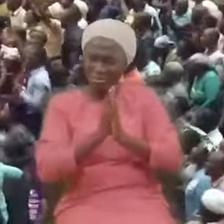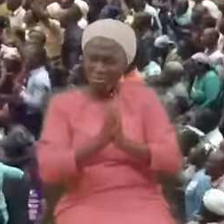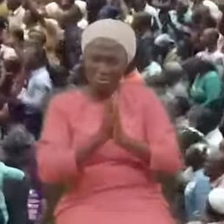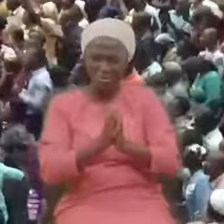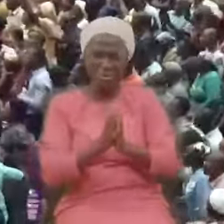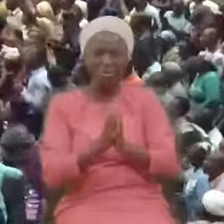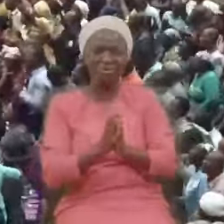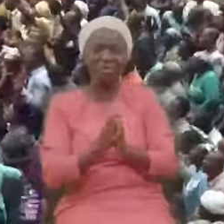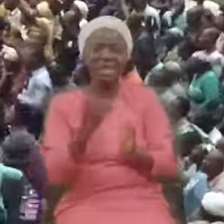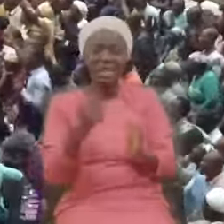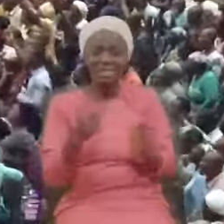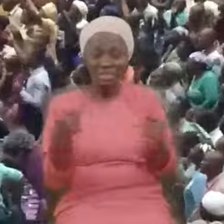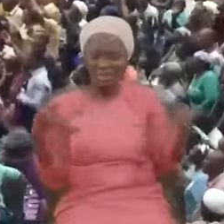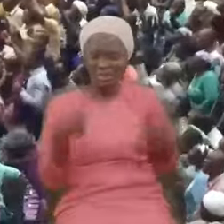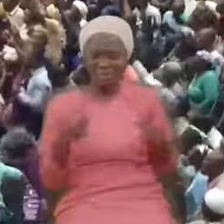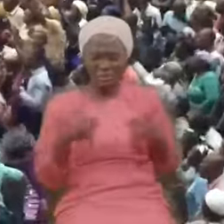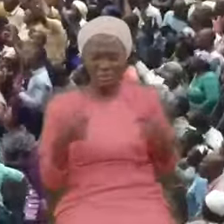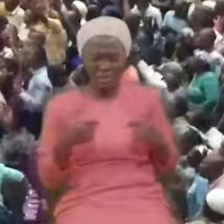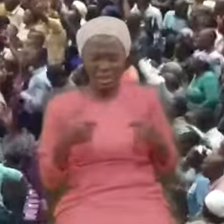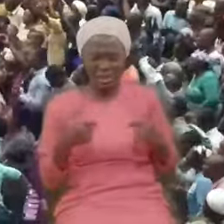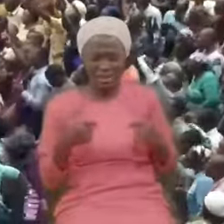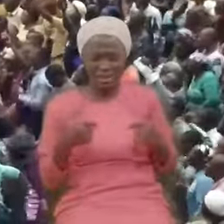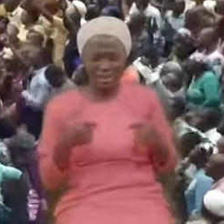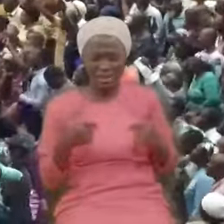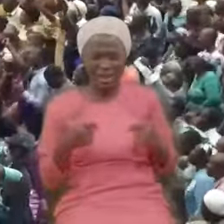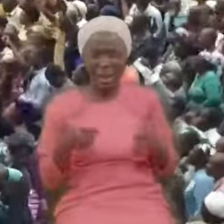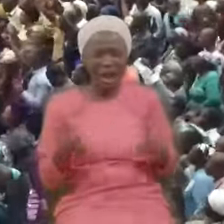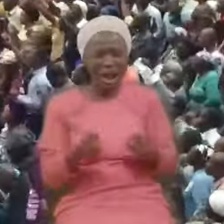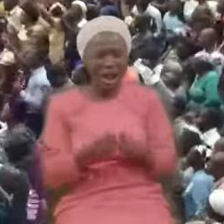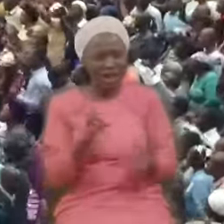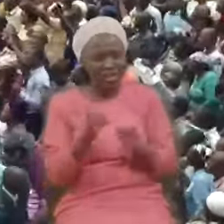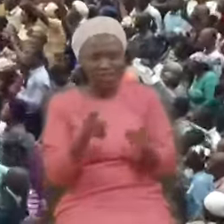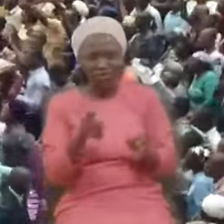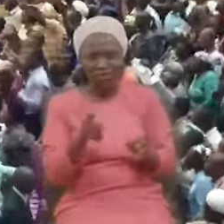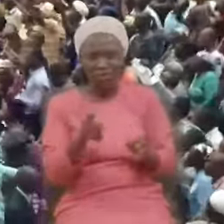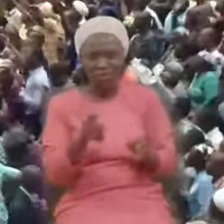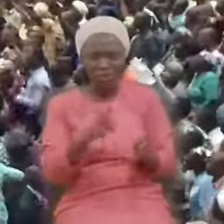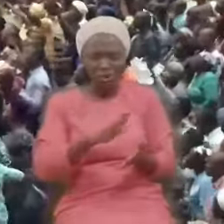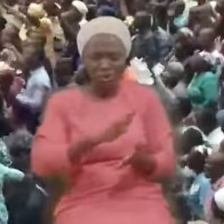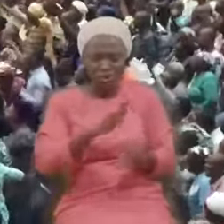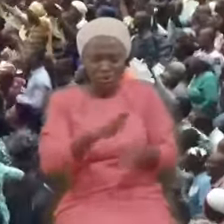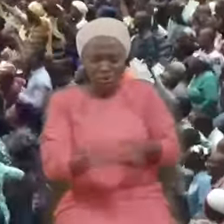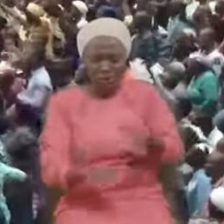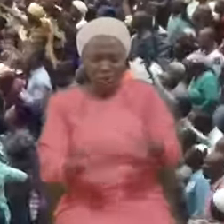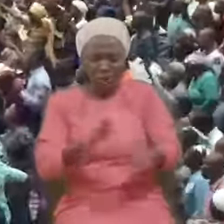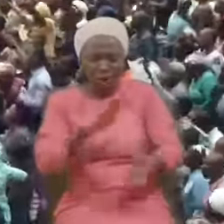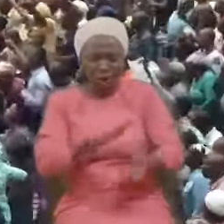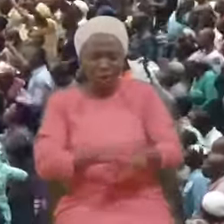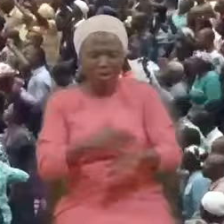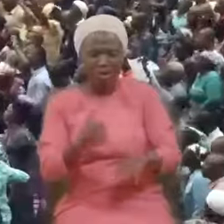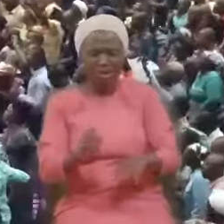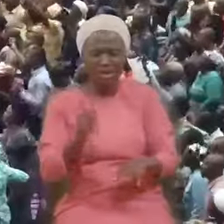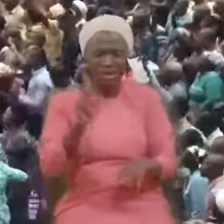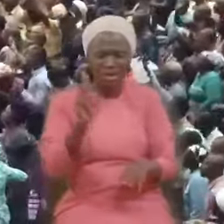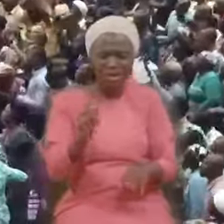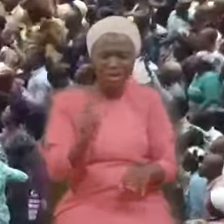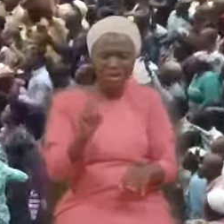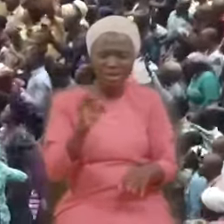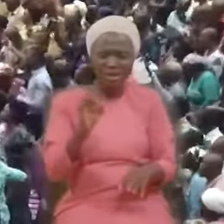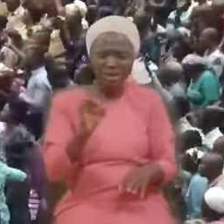The pain as if you stepped on a nail, and therefore that thing refused to be healed.